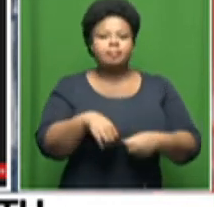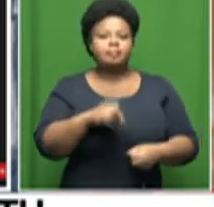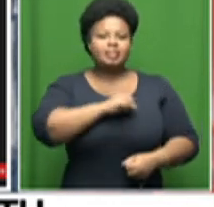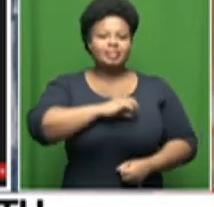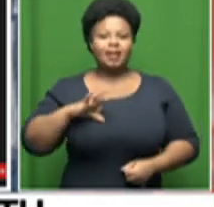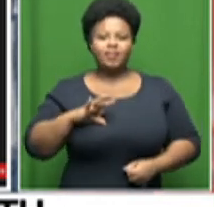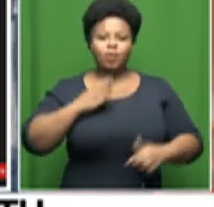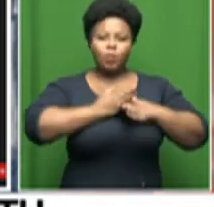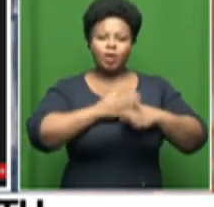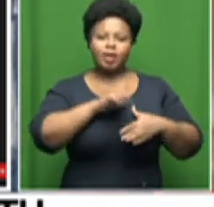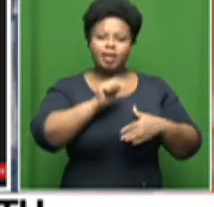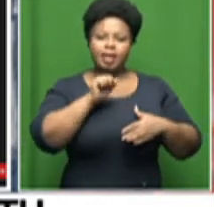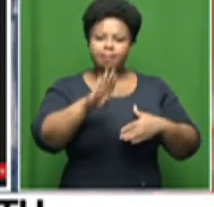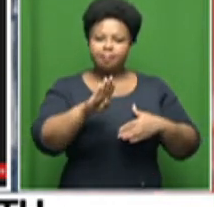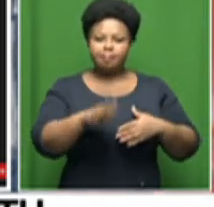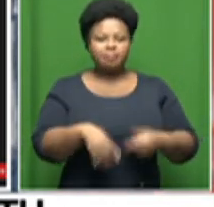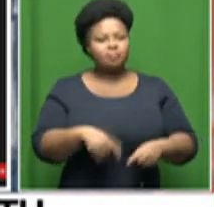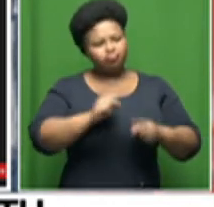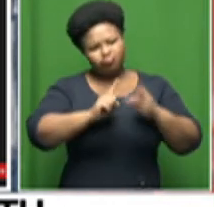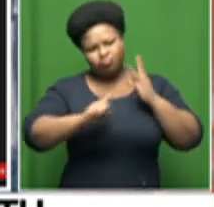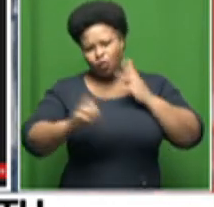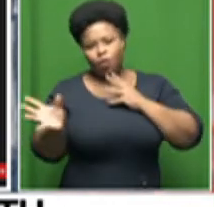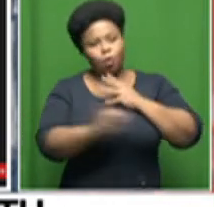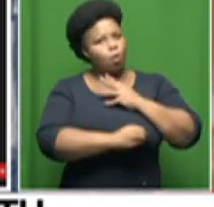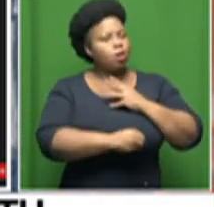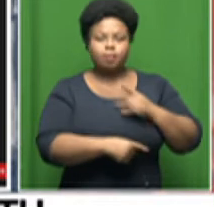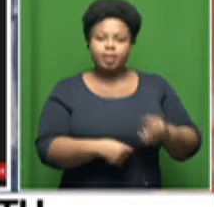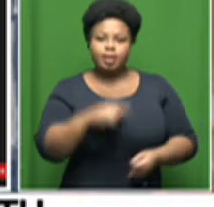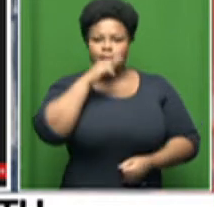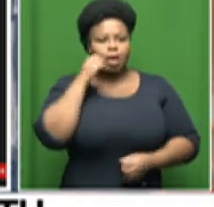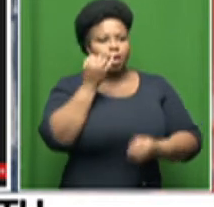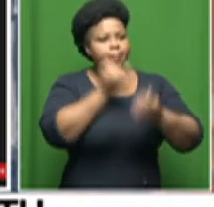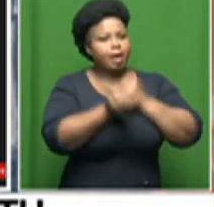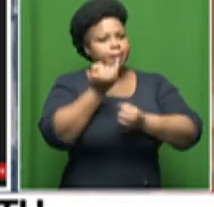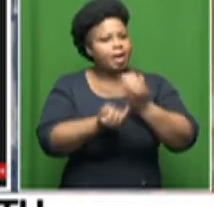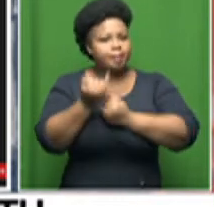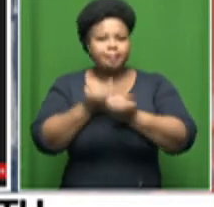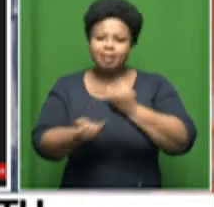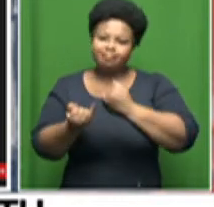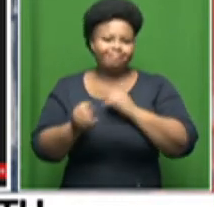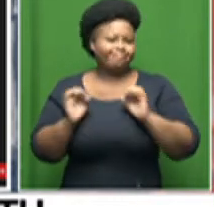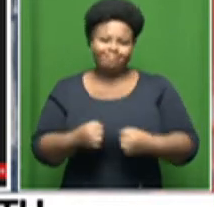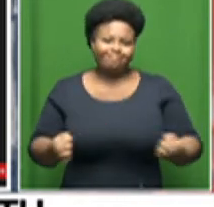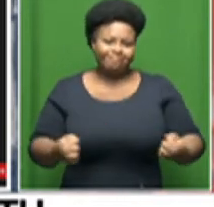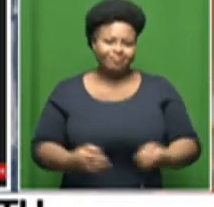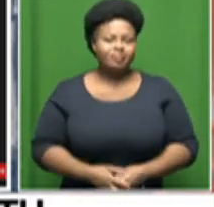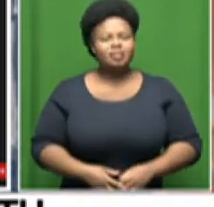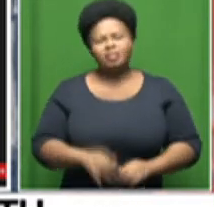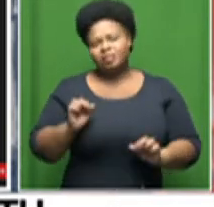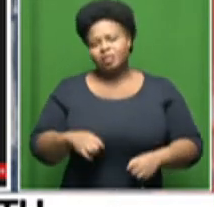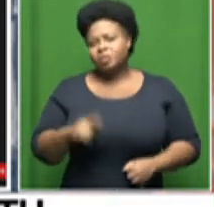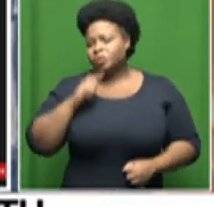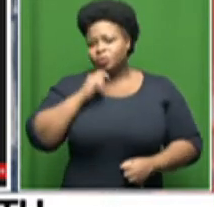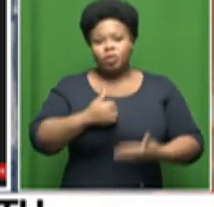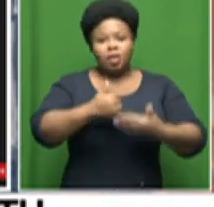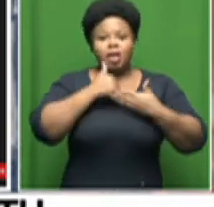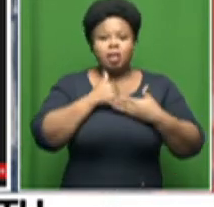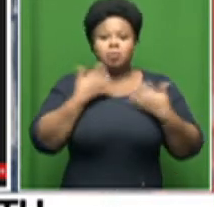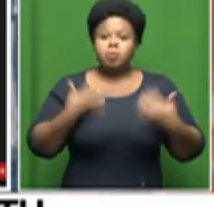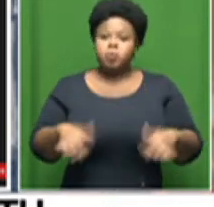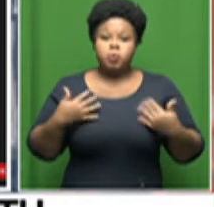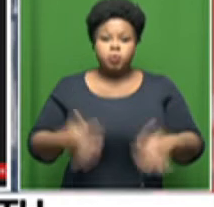personnel throughout the country, and I'm not going to name them individually, but who've contributed so much, both nationally